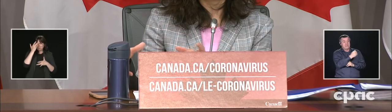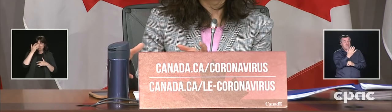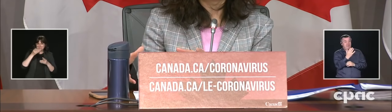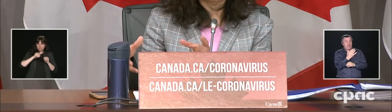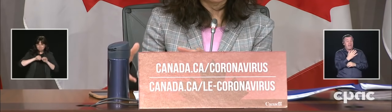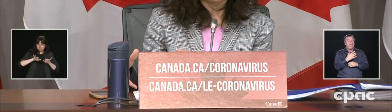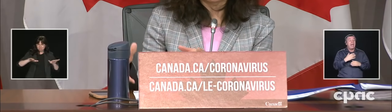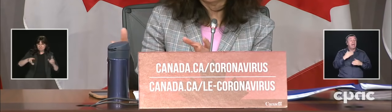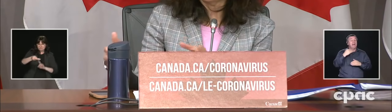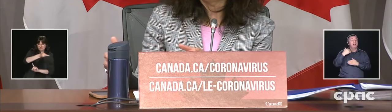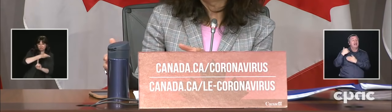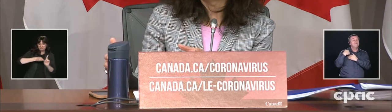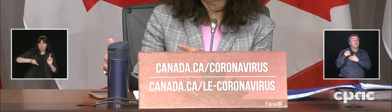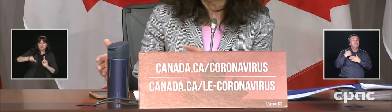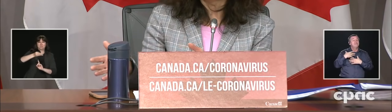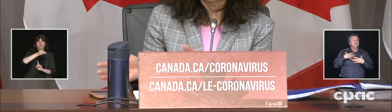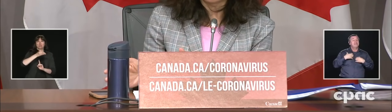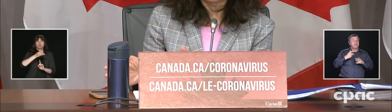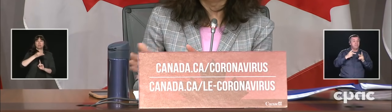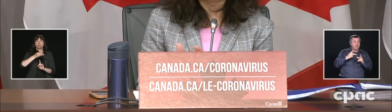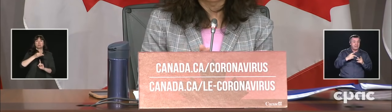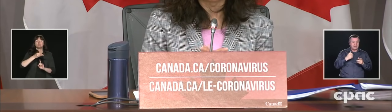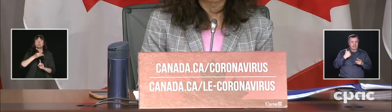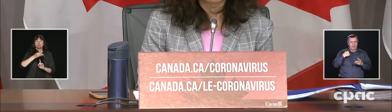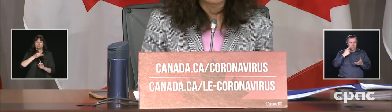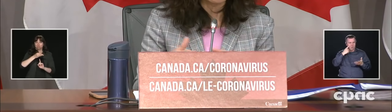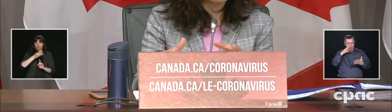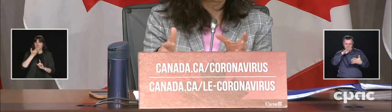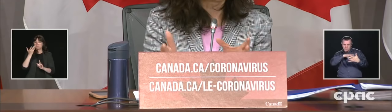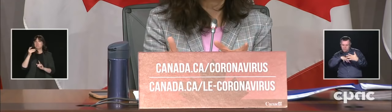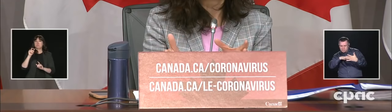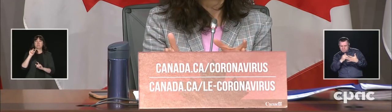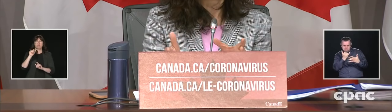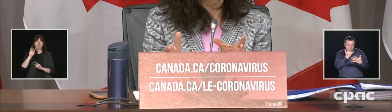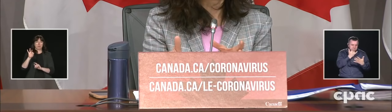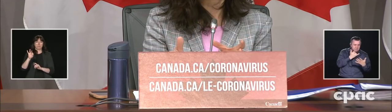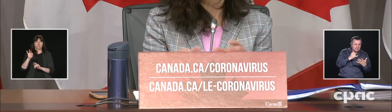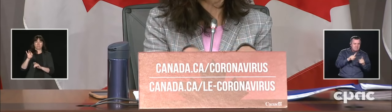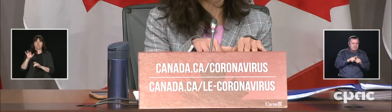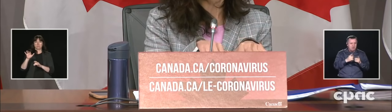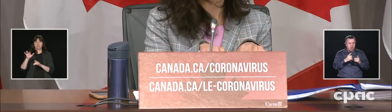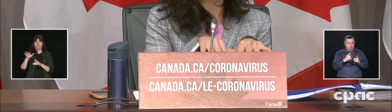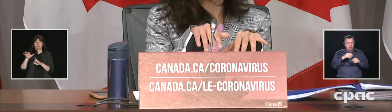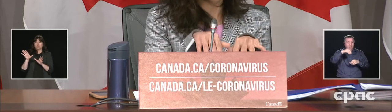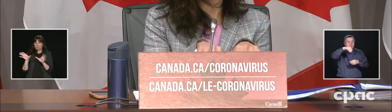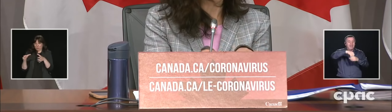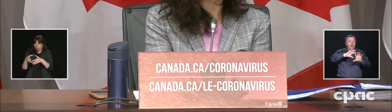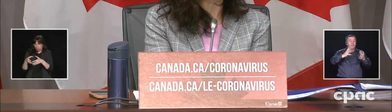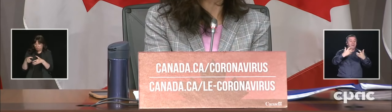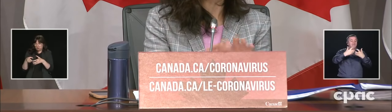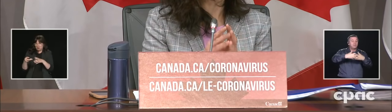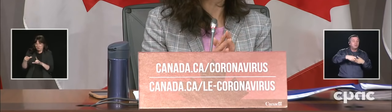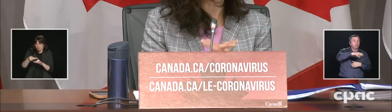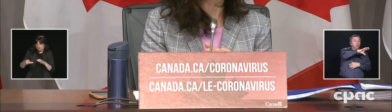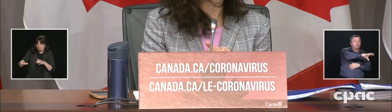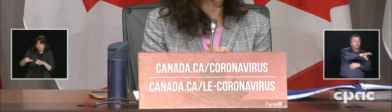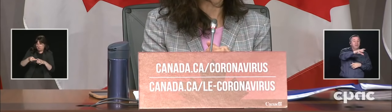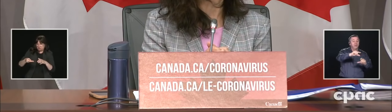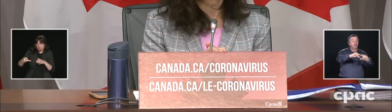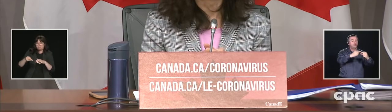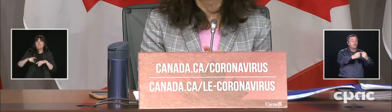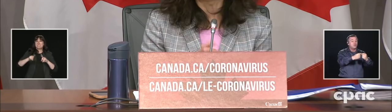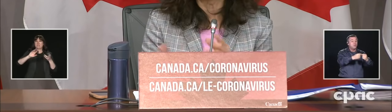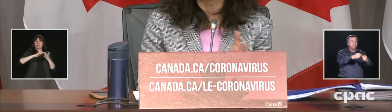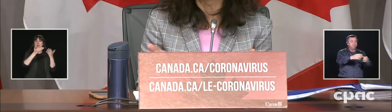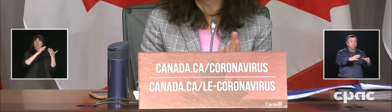dynamics inside a relatively confined cluster is different than looking at general community transmission as